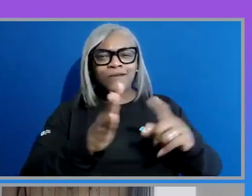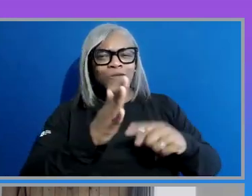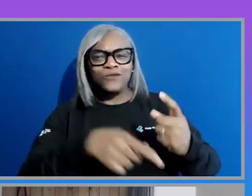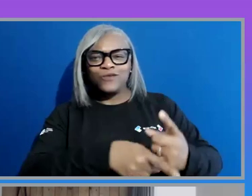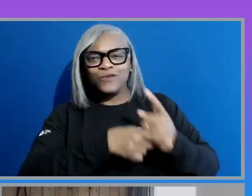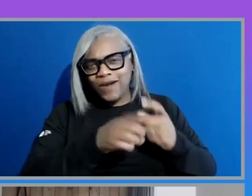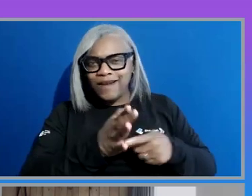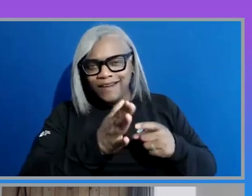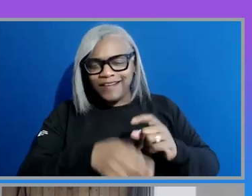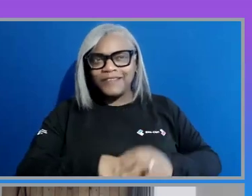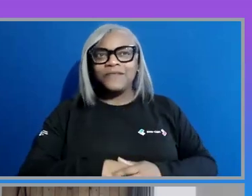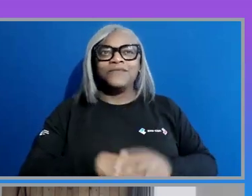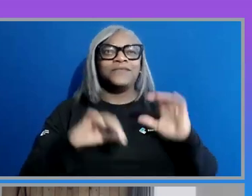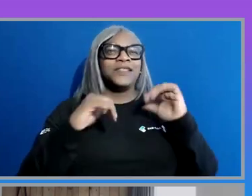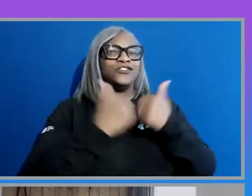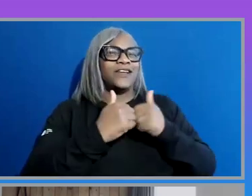team. Maybe